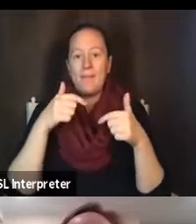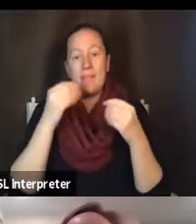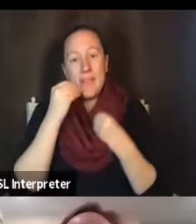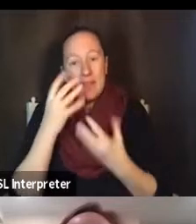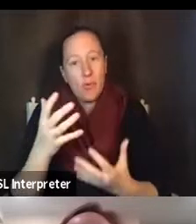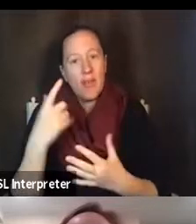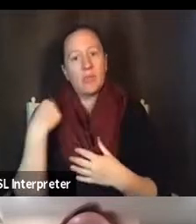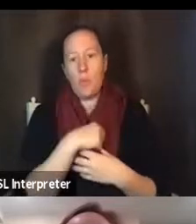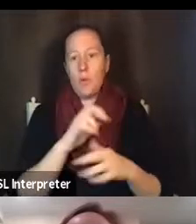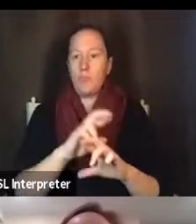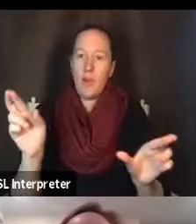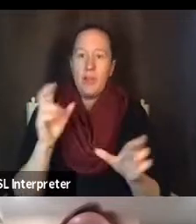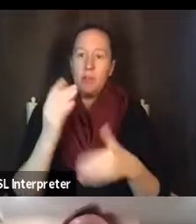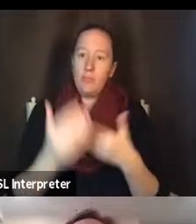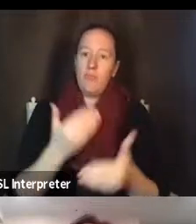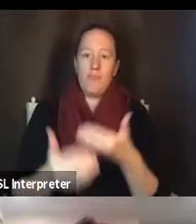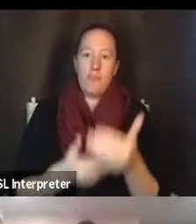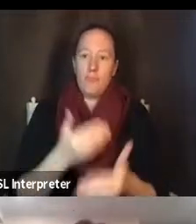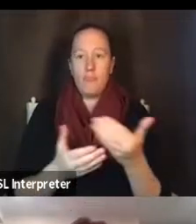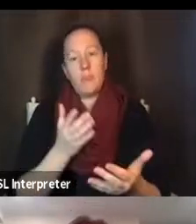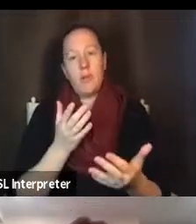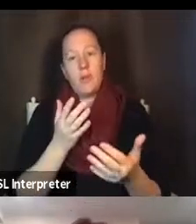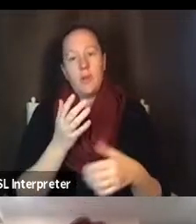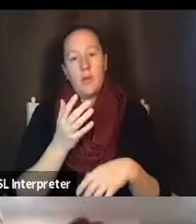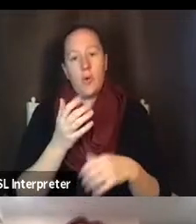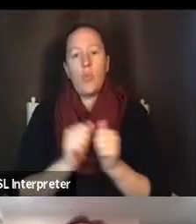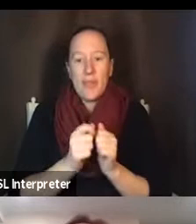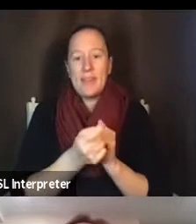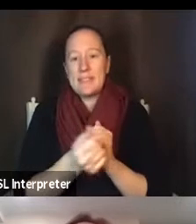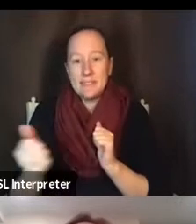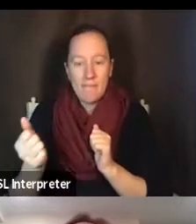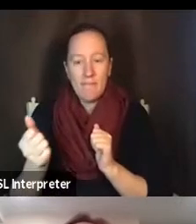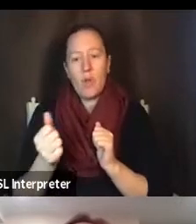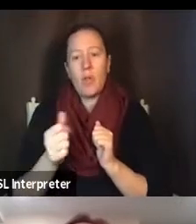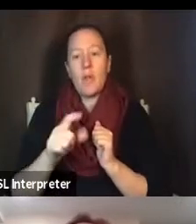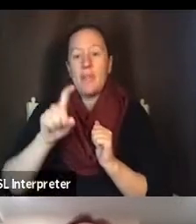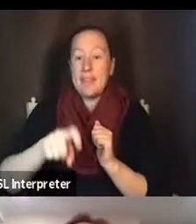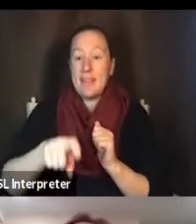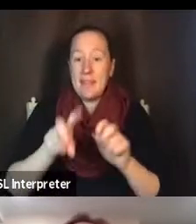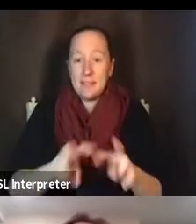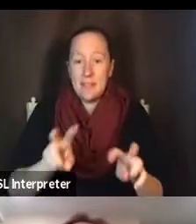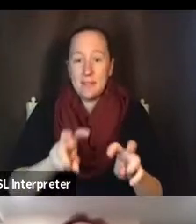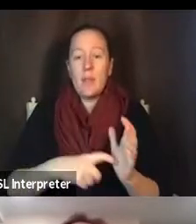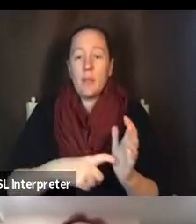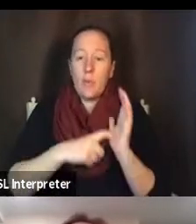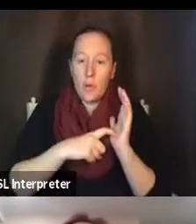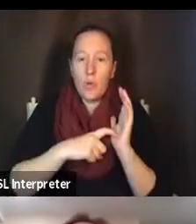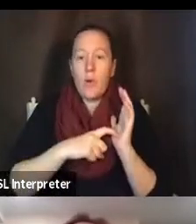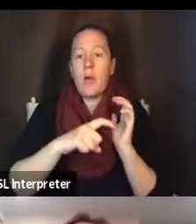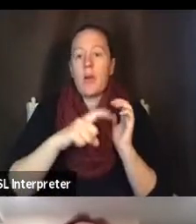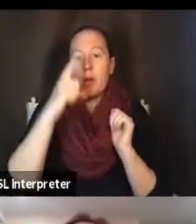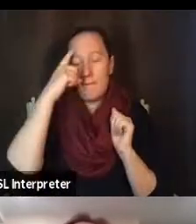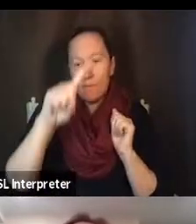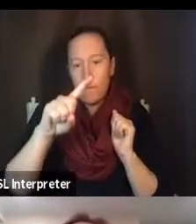forward with several efforts that we're making. The needs assessment met the requirements of the state's Substance Use and Mental Health